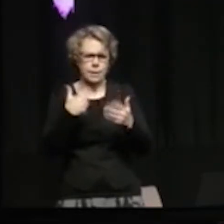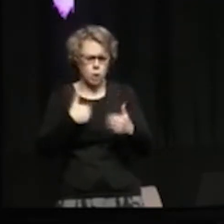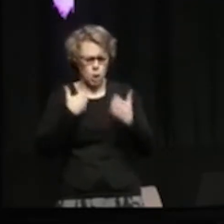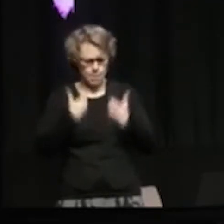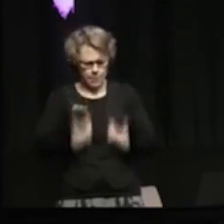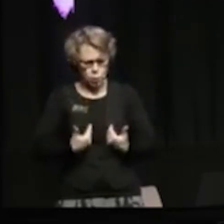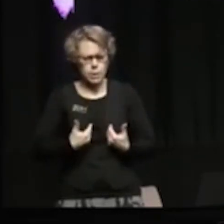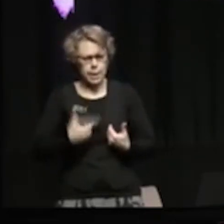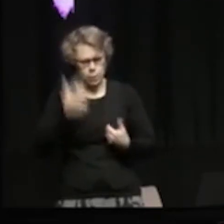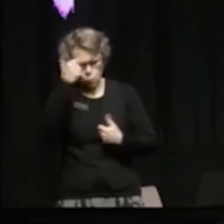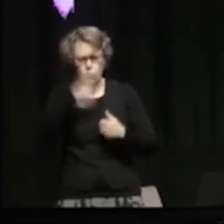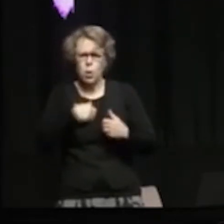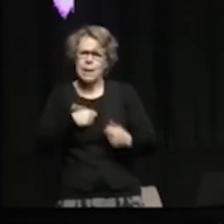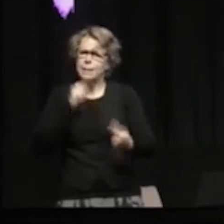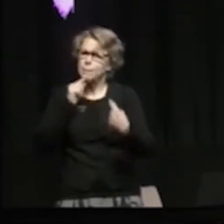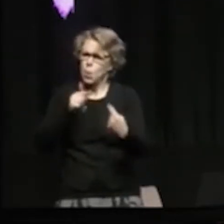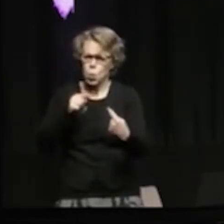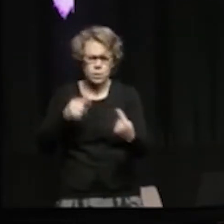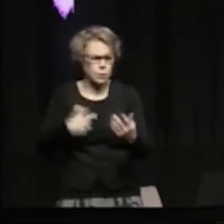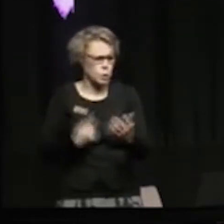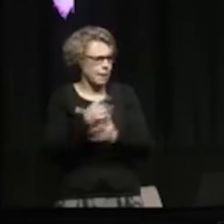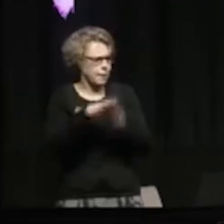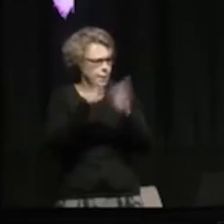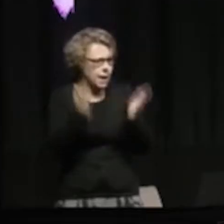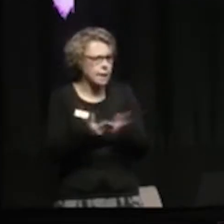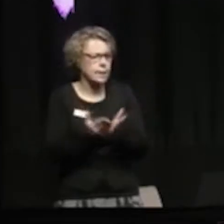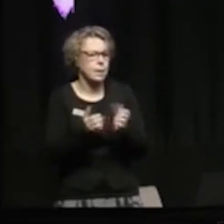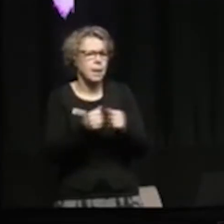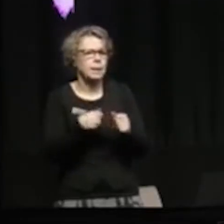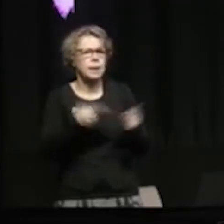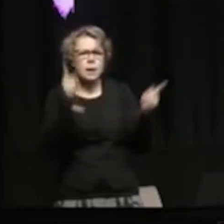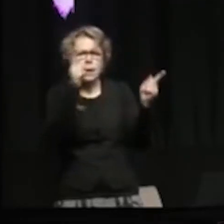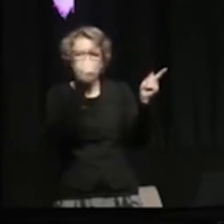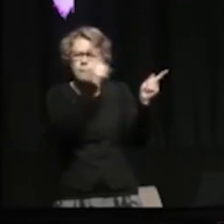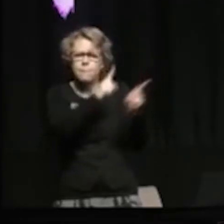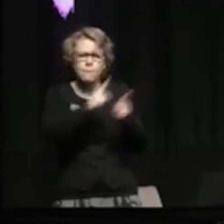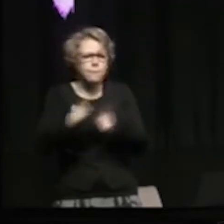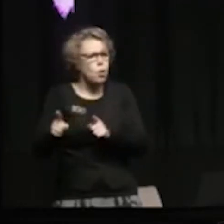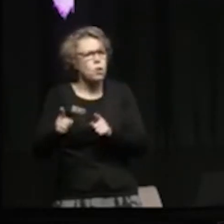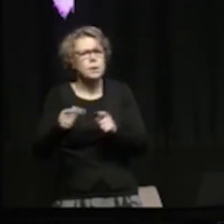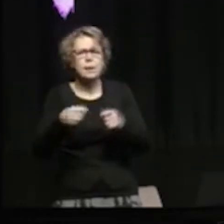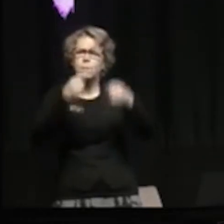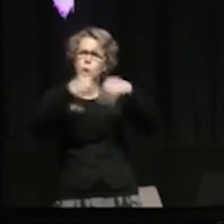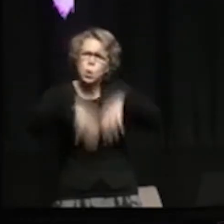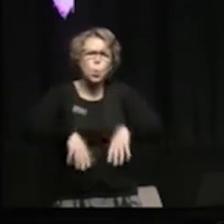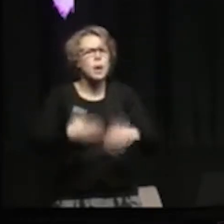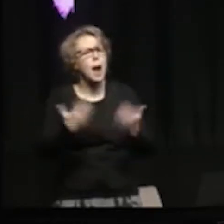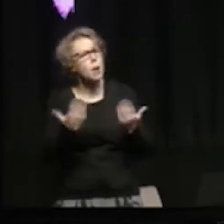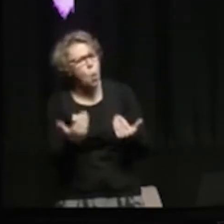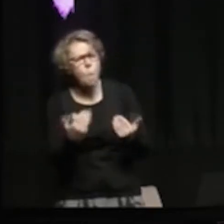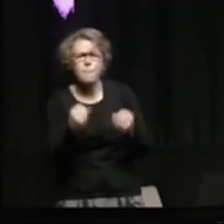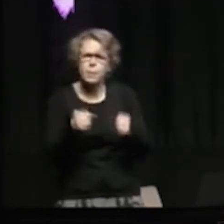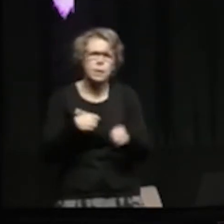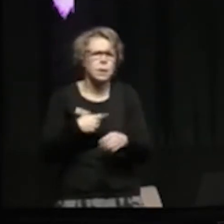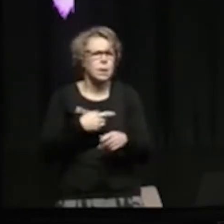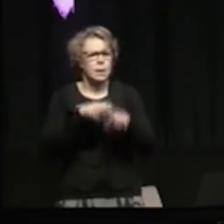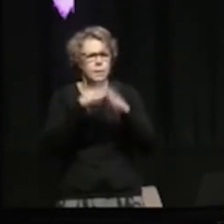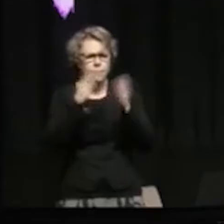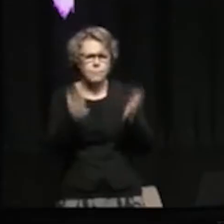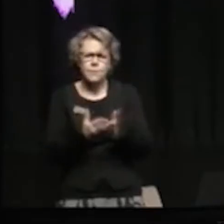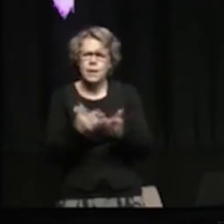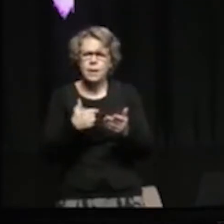I'm speaking as a quote rather than what I personally believe, but the question would have been, people are losing faith, the world